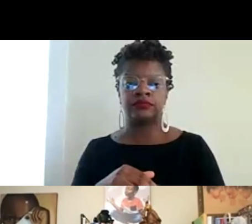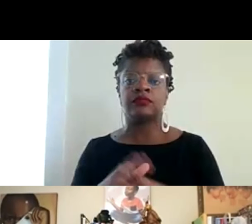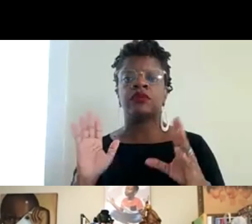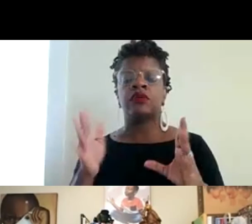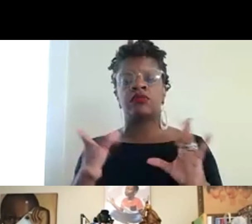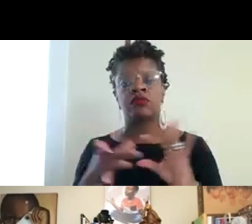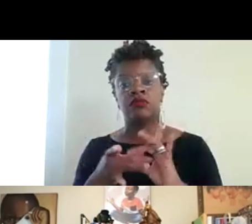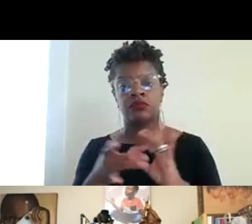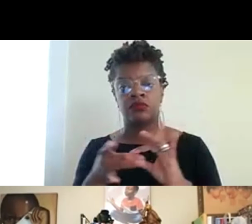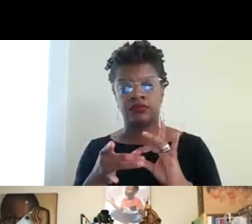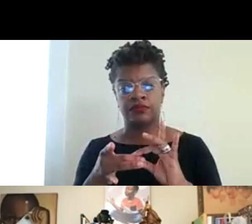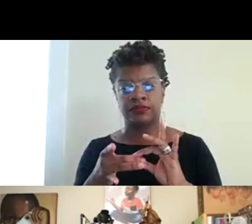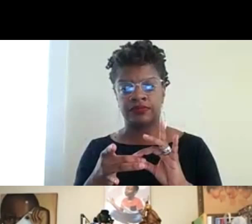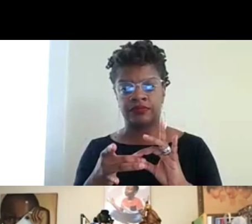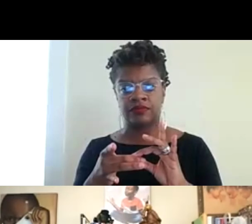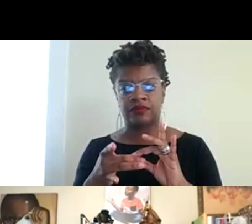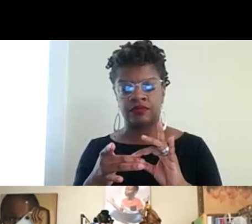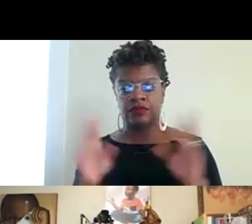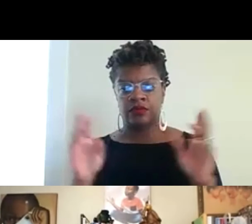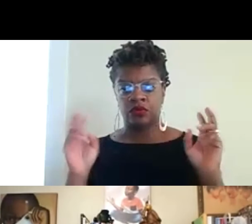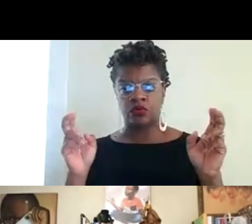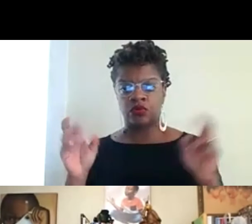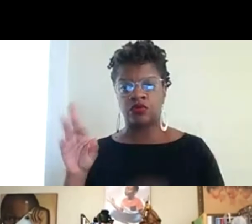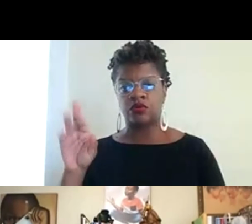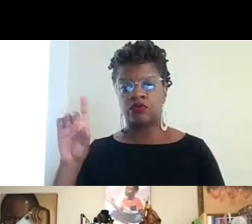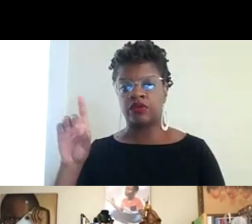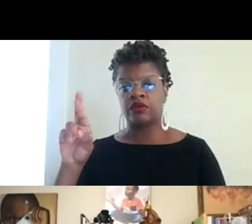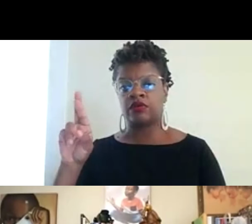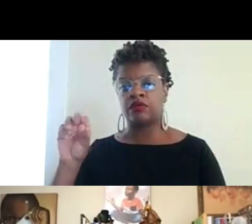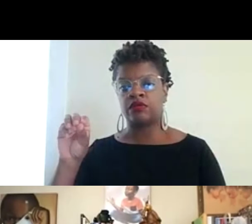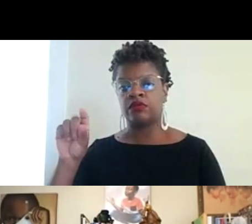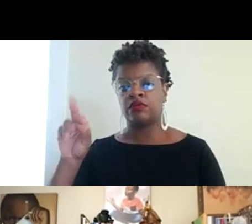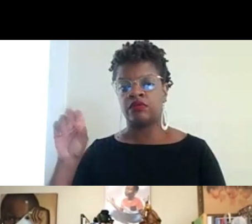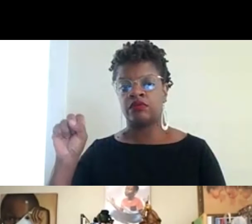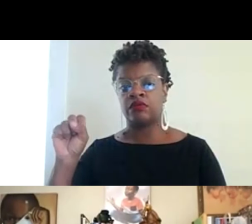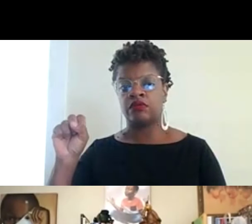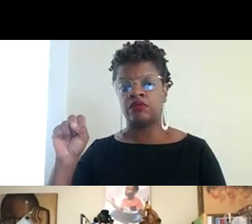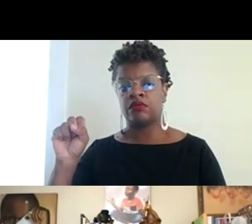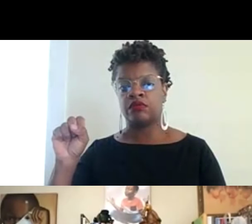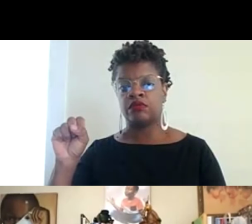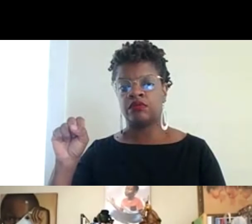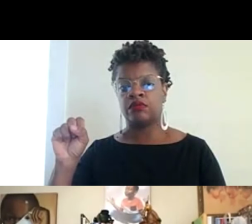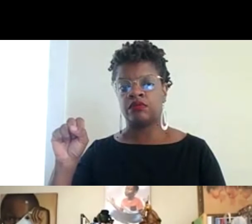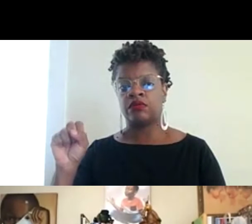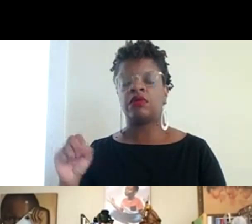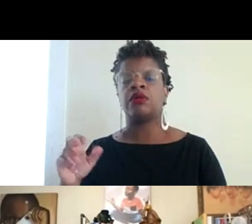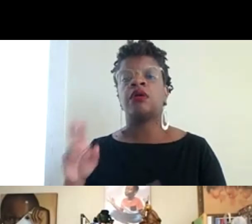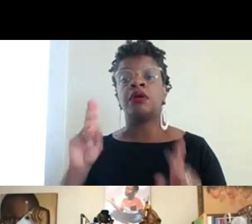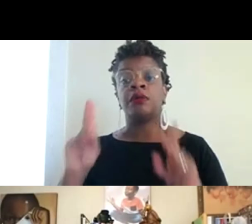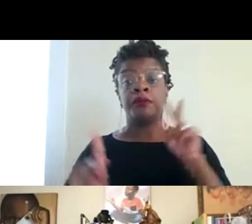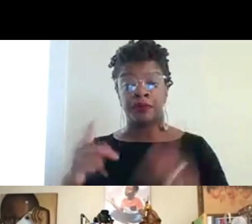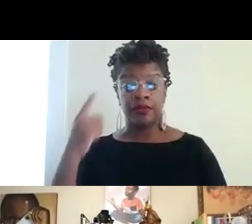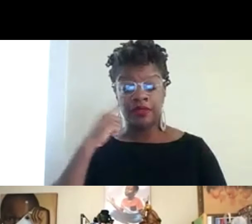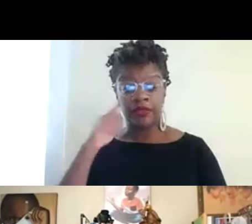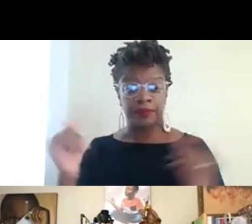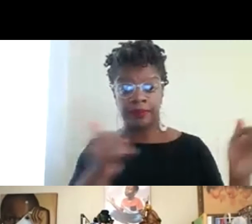with a quote from Fred Rogers. You know, people often think of play as this